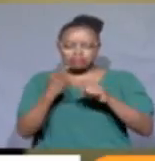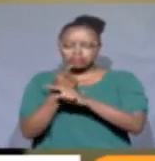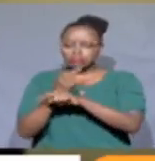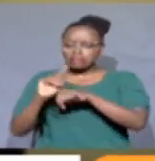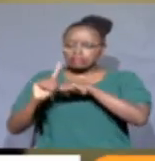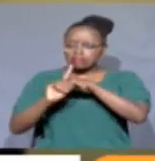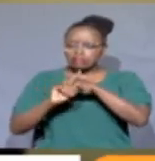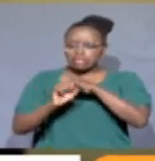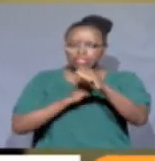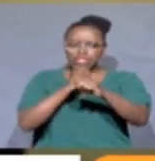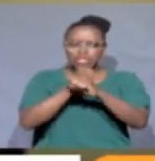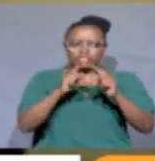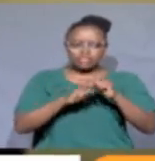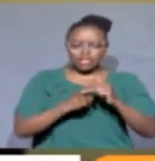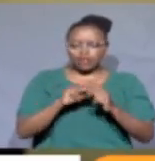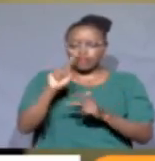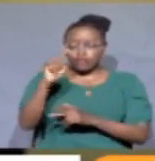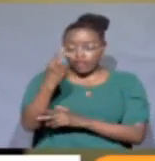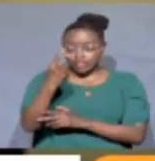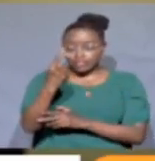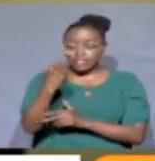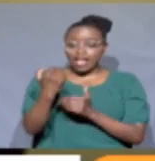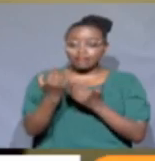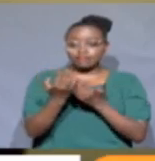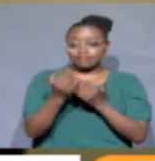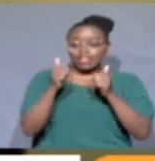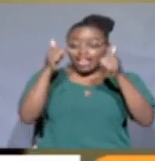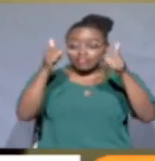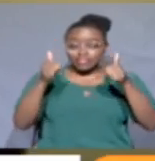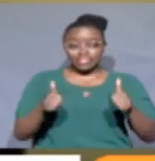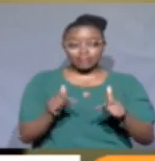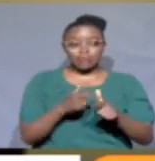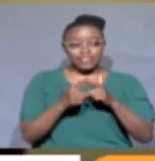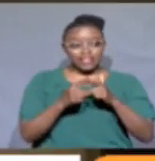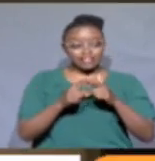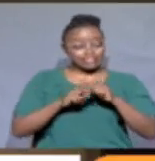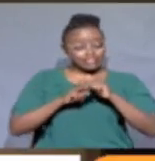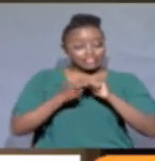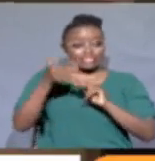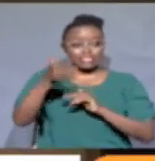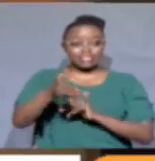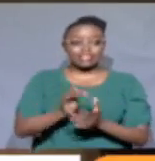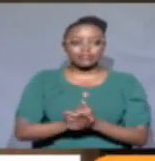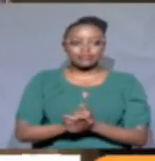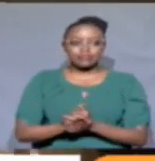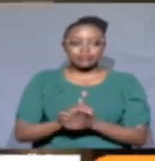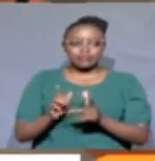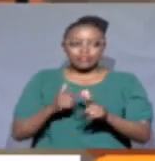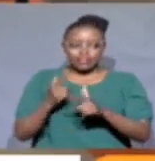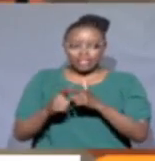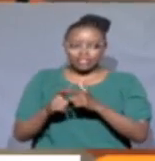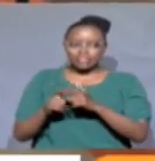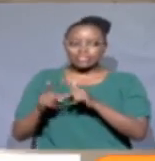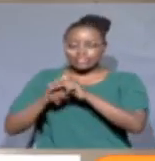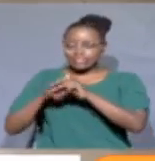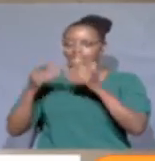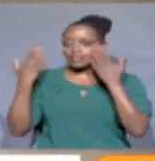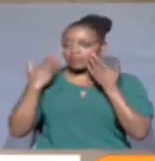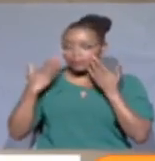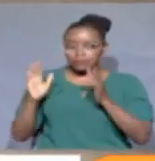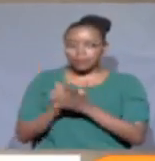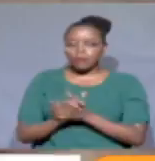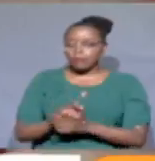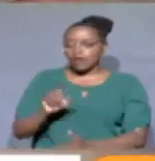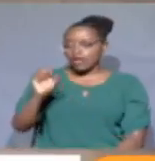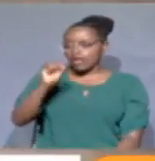6, I started my very first commercial and it just took off from there. And take off it did.